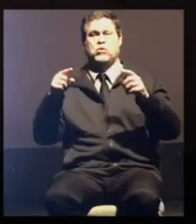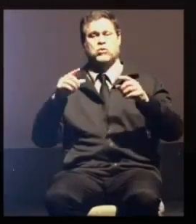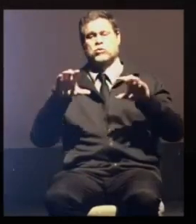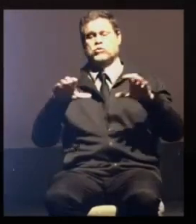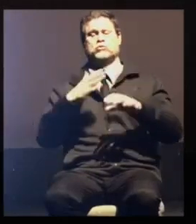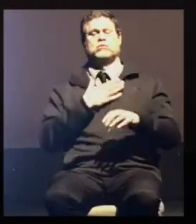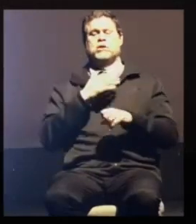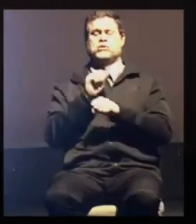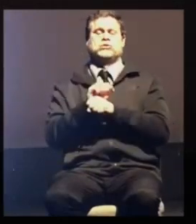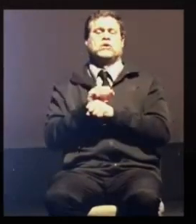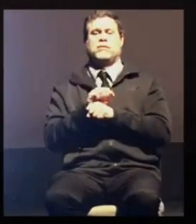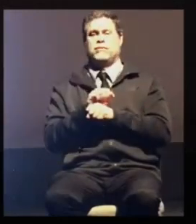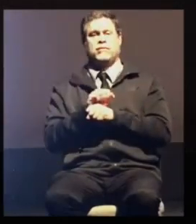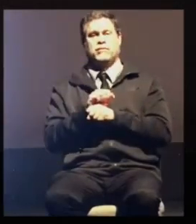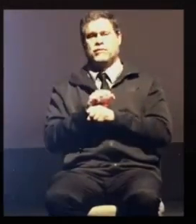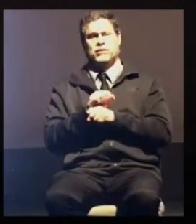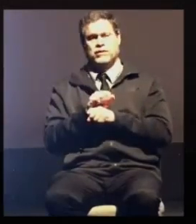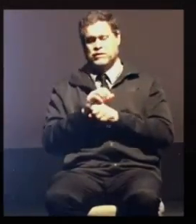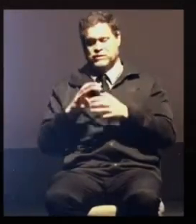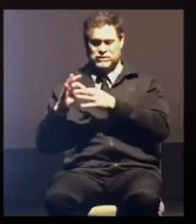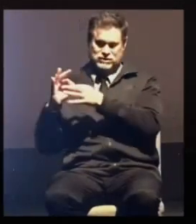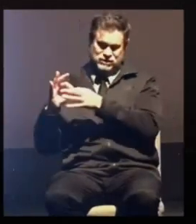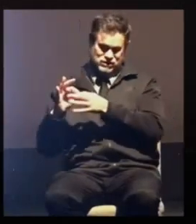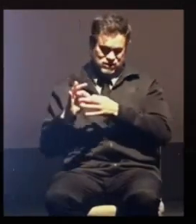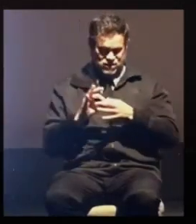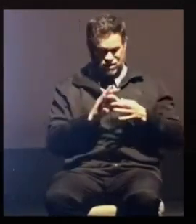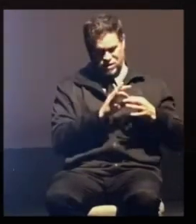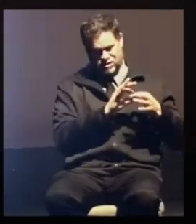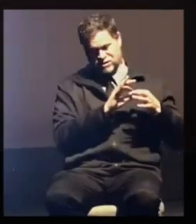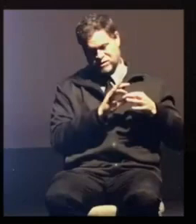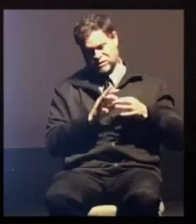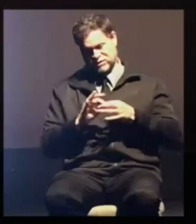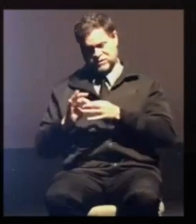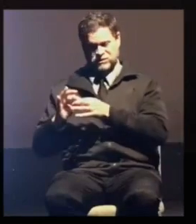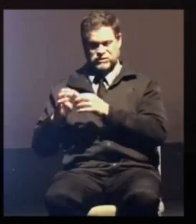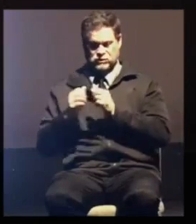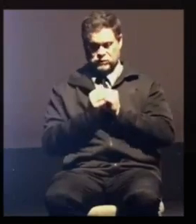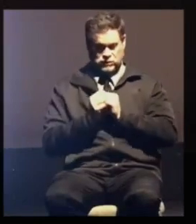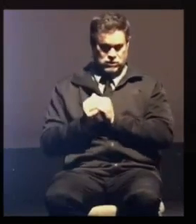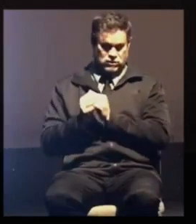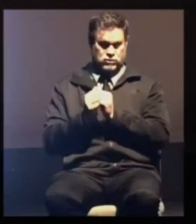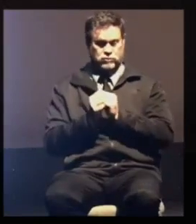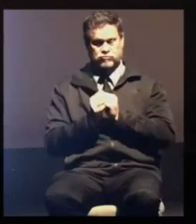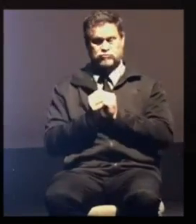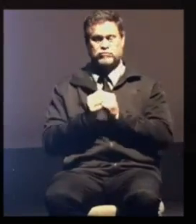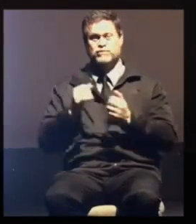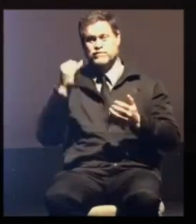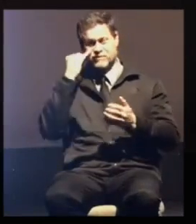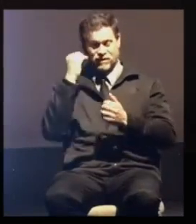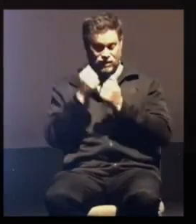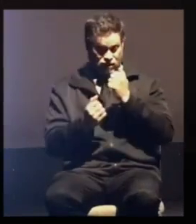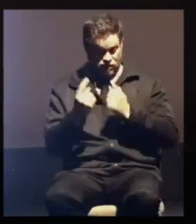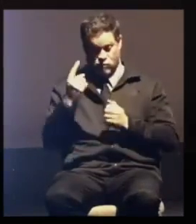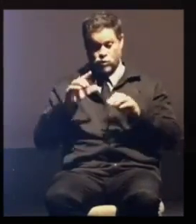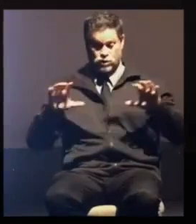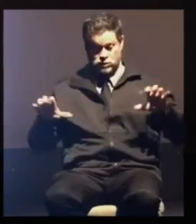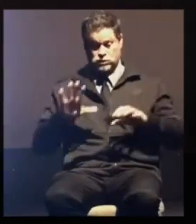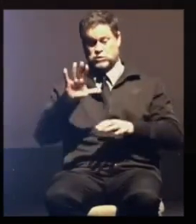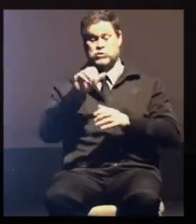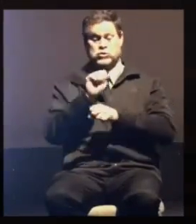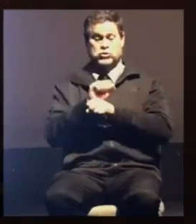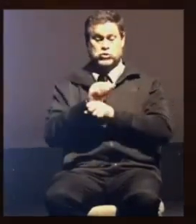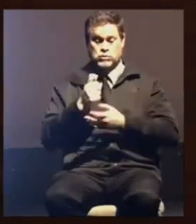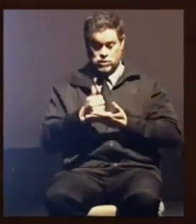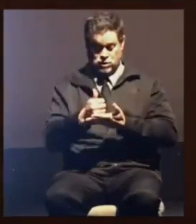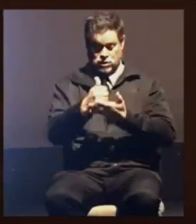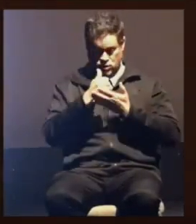job. It's tying the entire thing together. And if everyone does their job, you help each